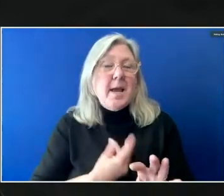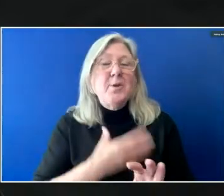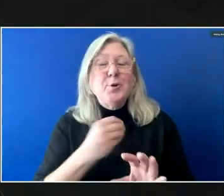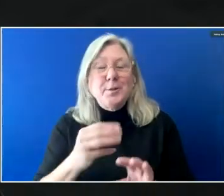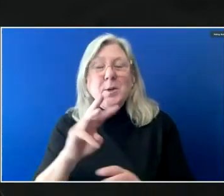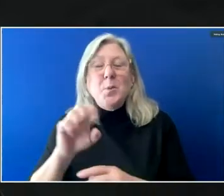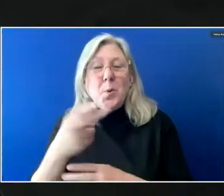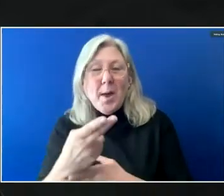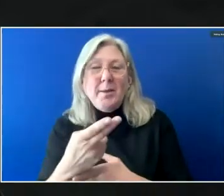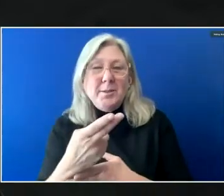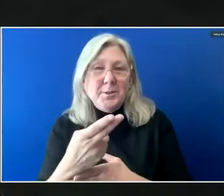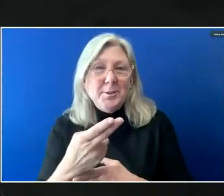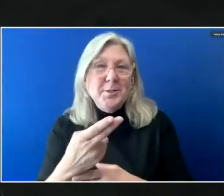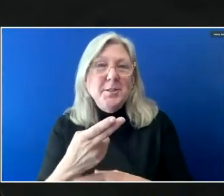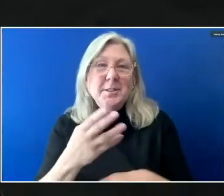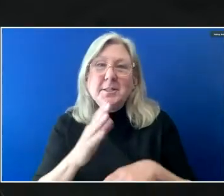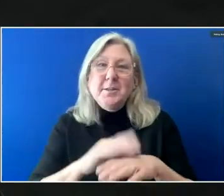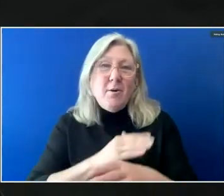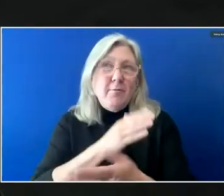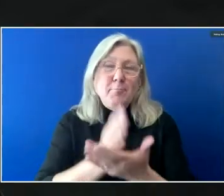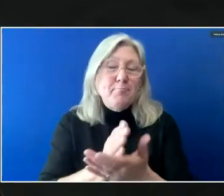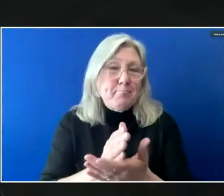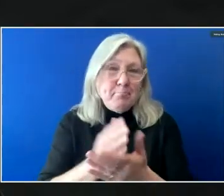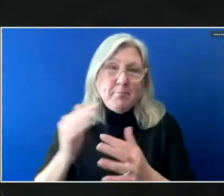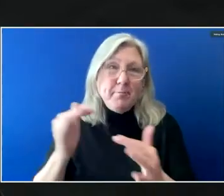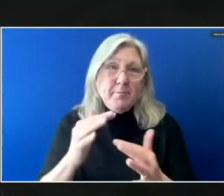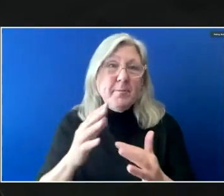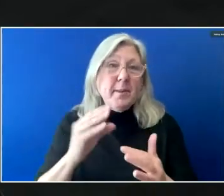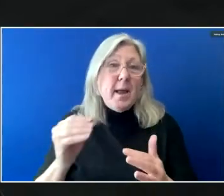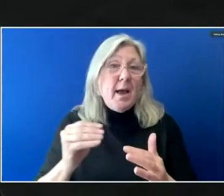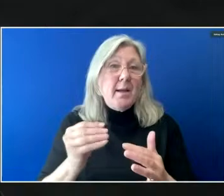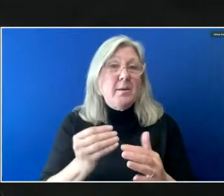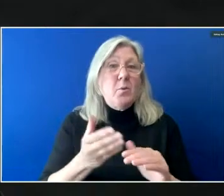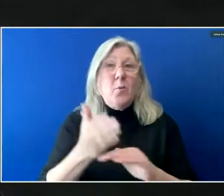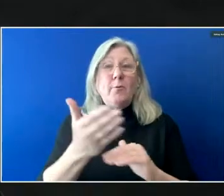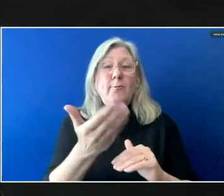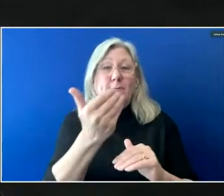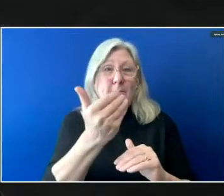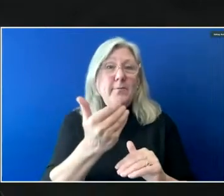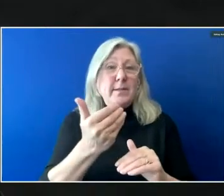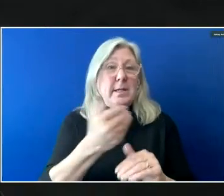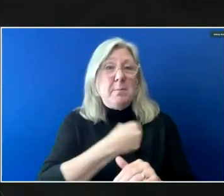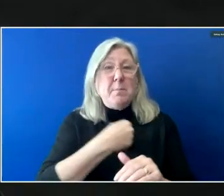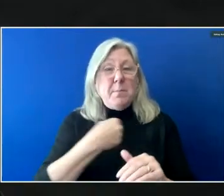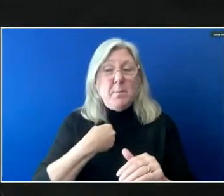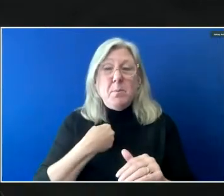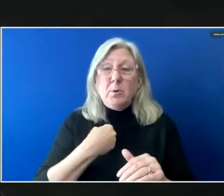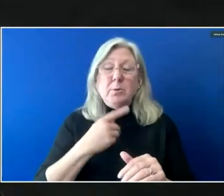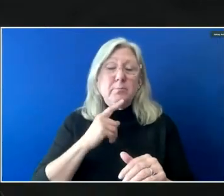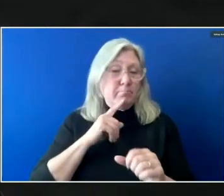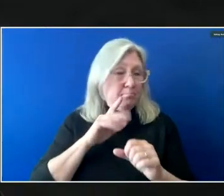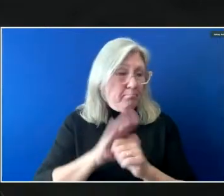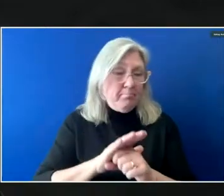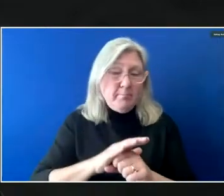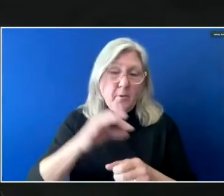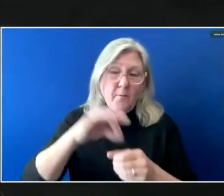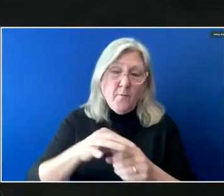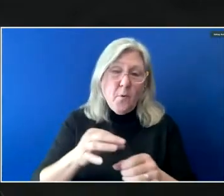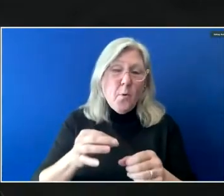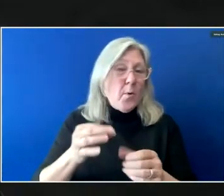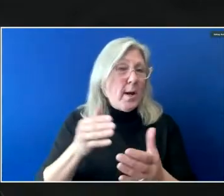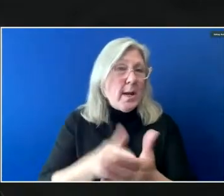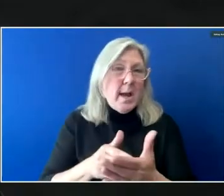balance colleagues in the house have pledged to vote against any more funding for Israel the representative meeting of brador asks congresswoman Becca